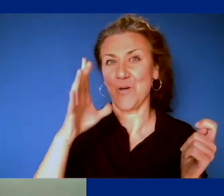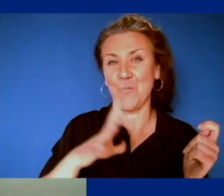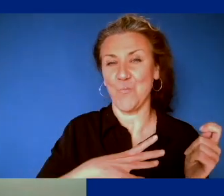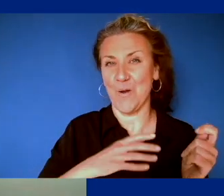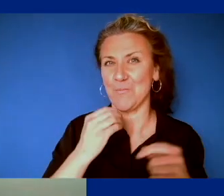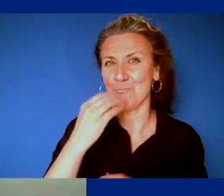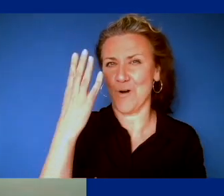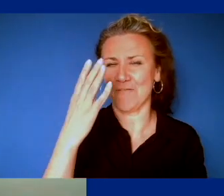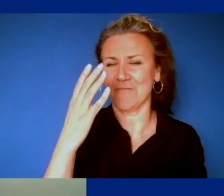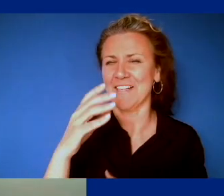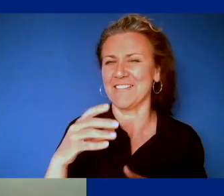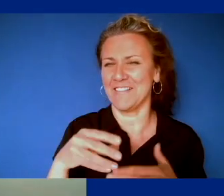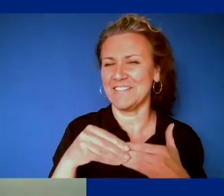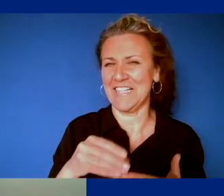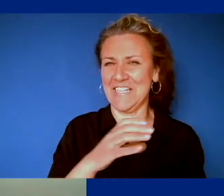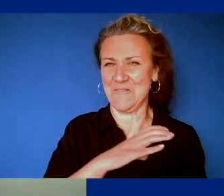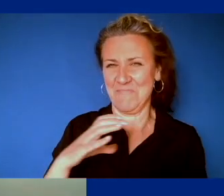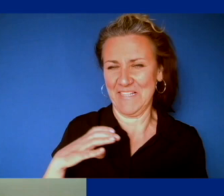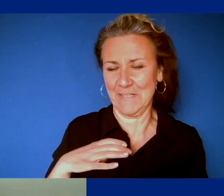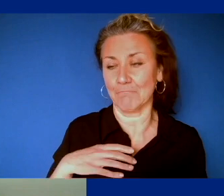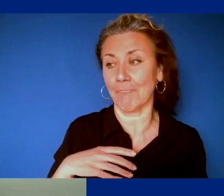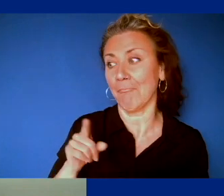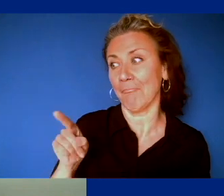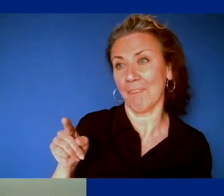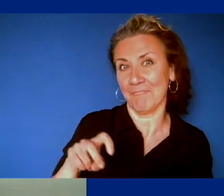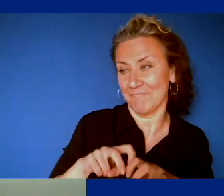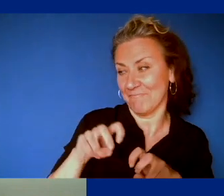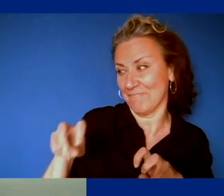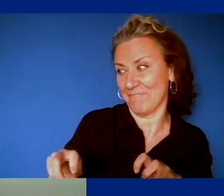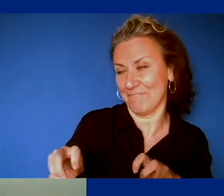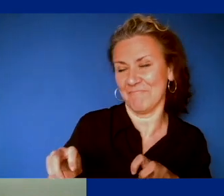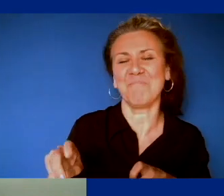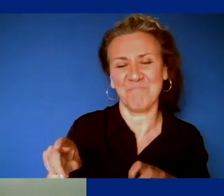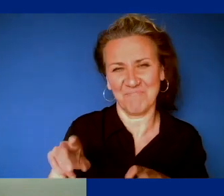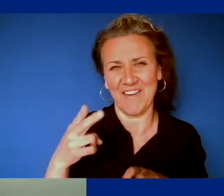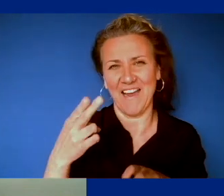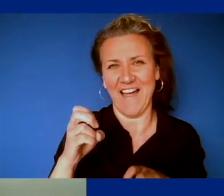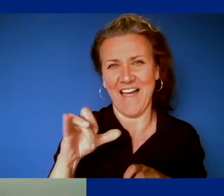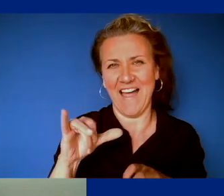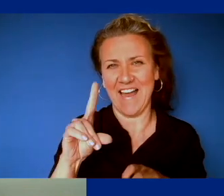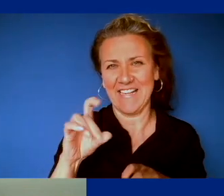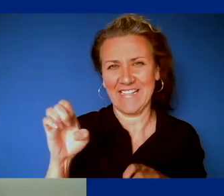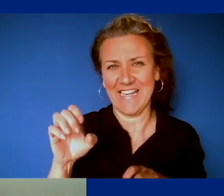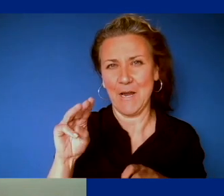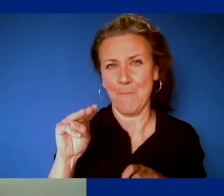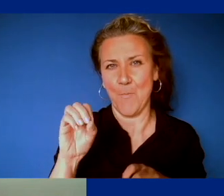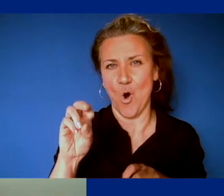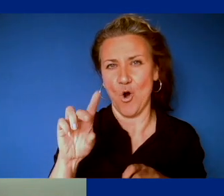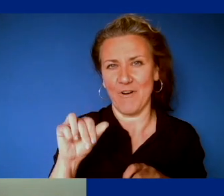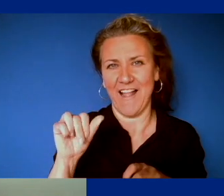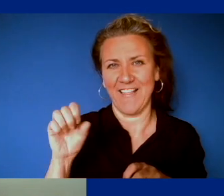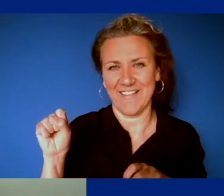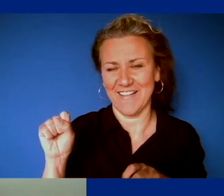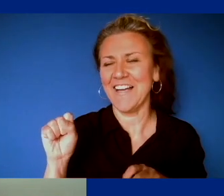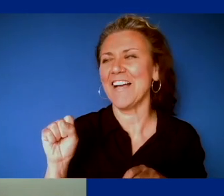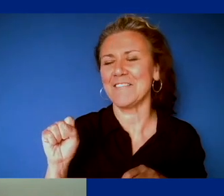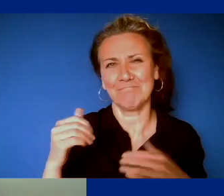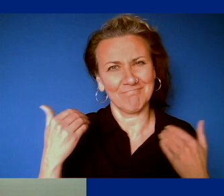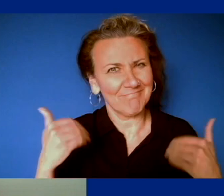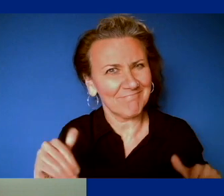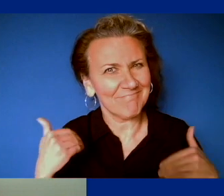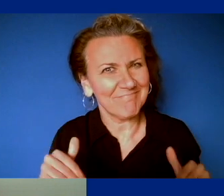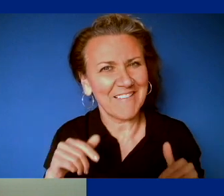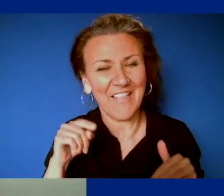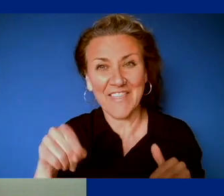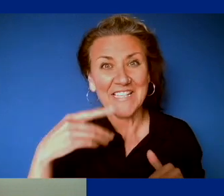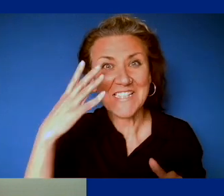Women's Breakfast Steering Committee. I'm here with my co-conspirator, Aide Morales. Well, this has been quite a